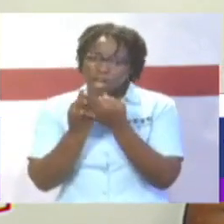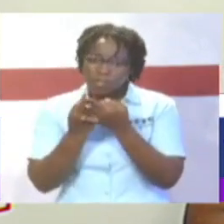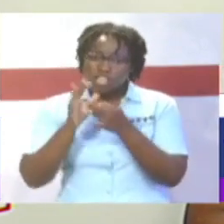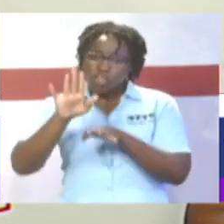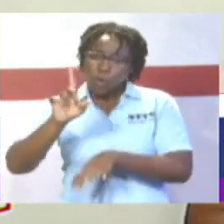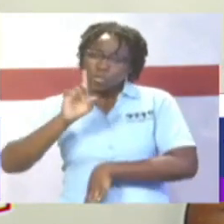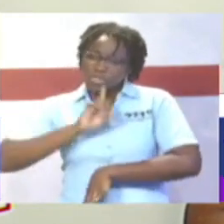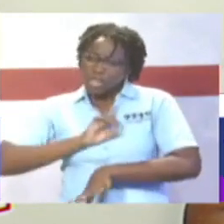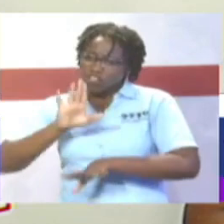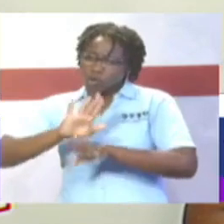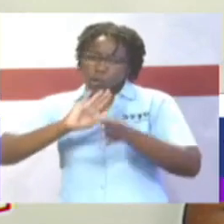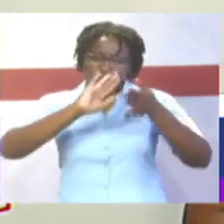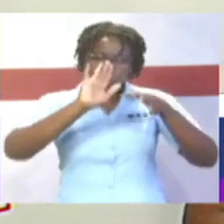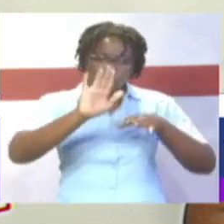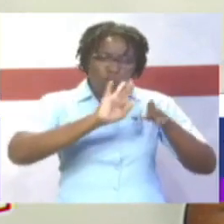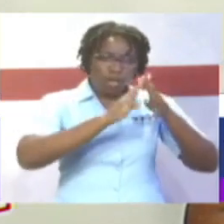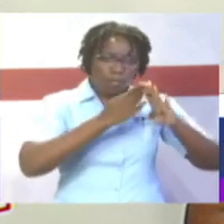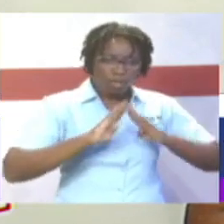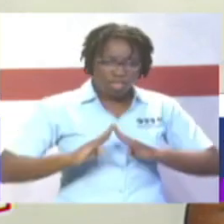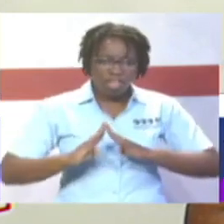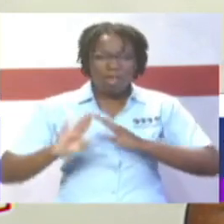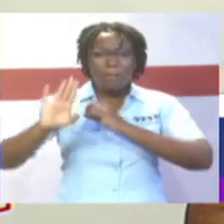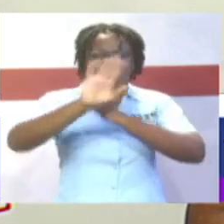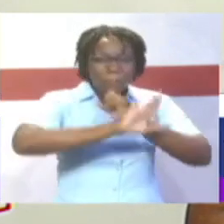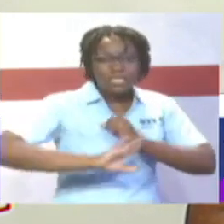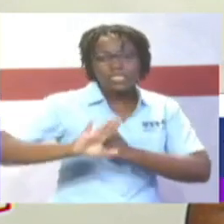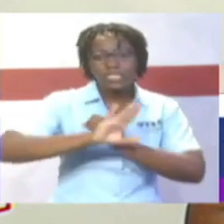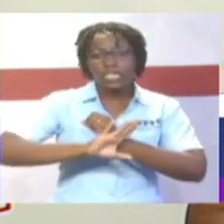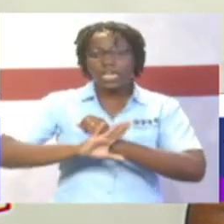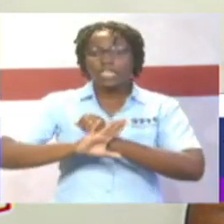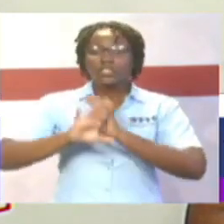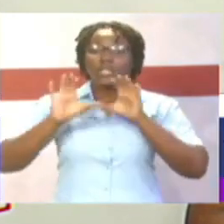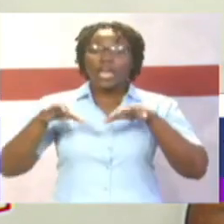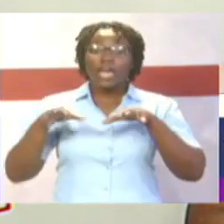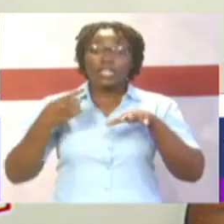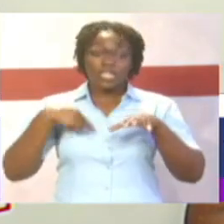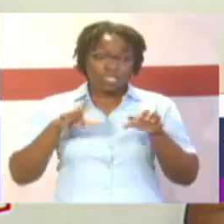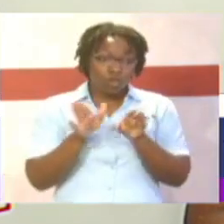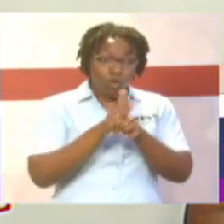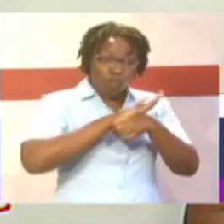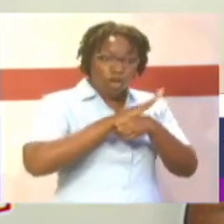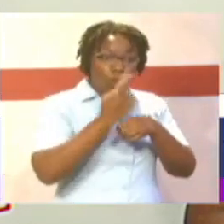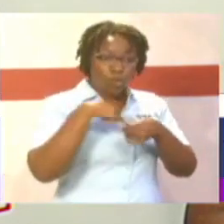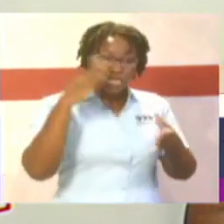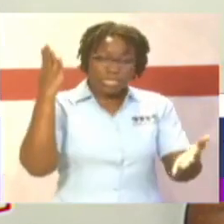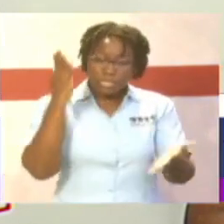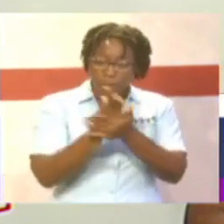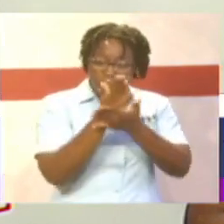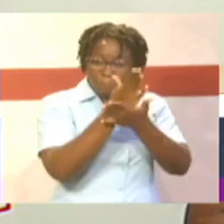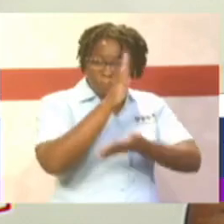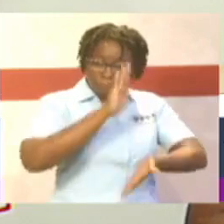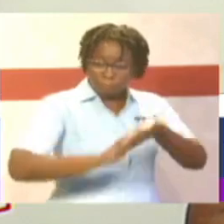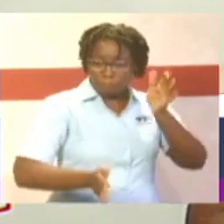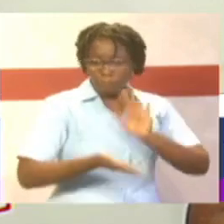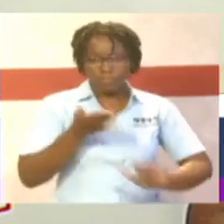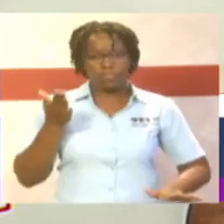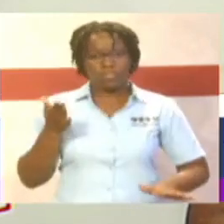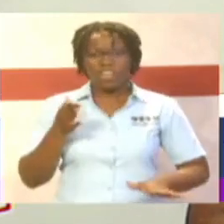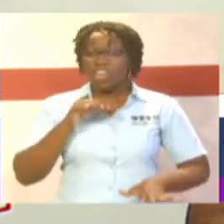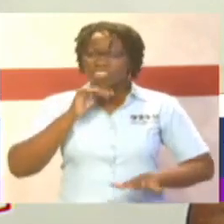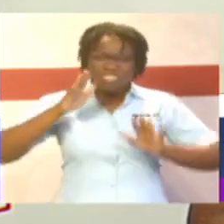your community, and let us end this pandemic for good. Don't delay.